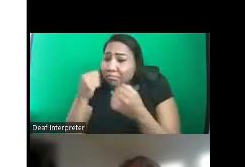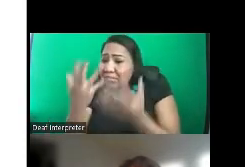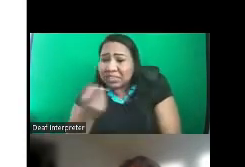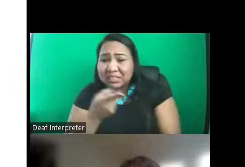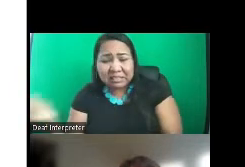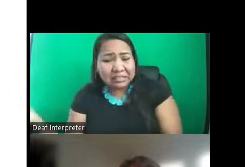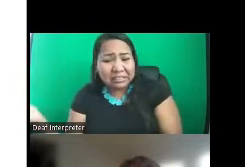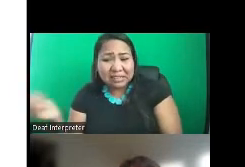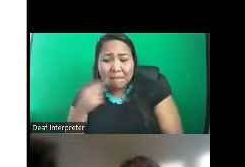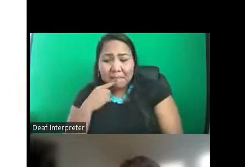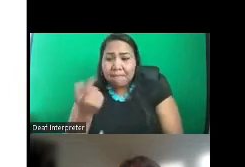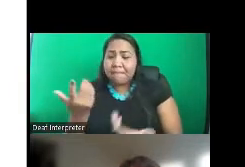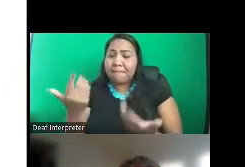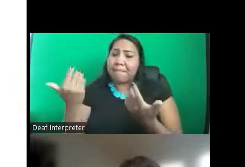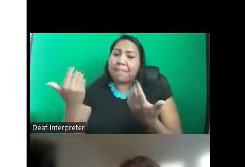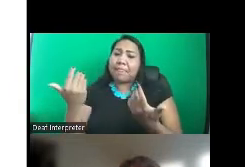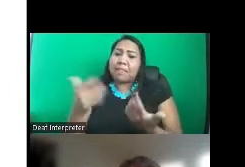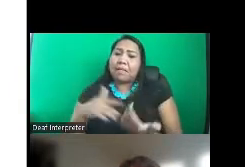or